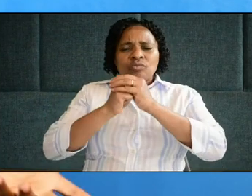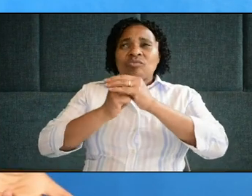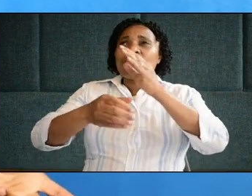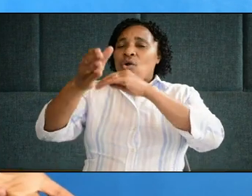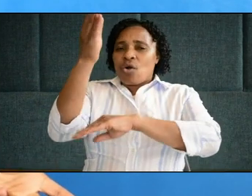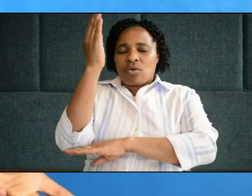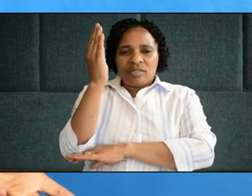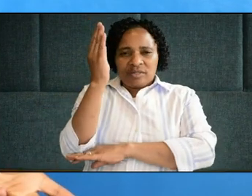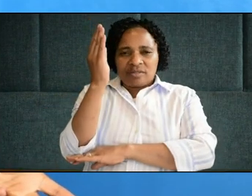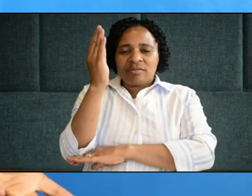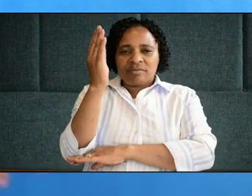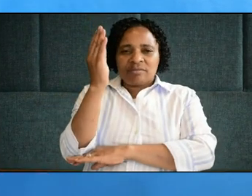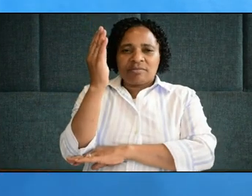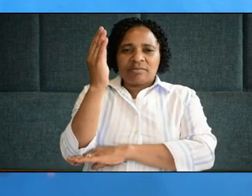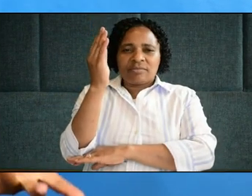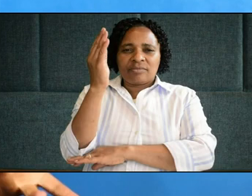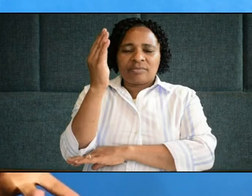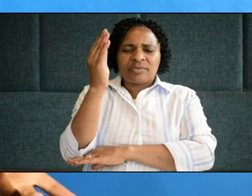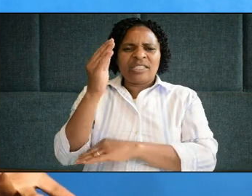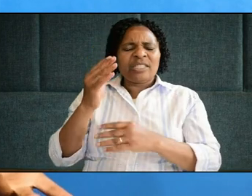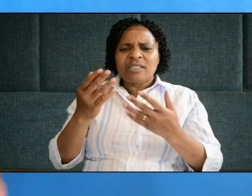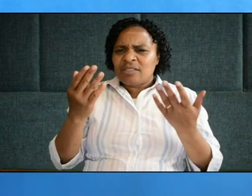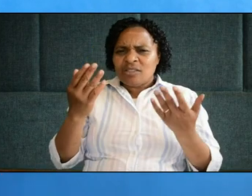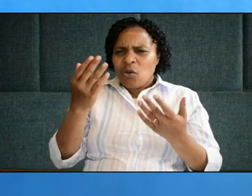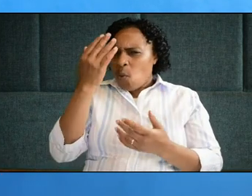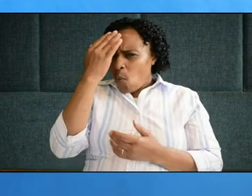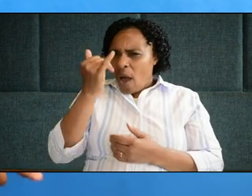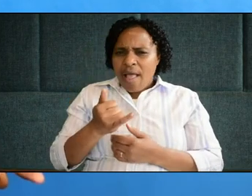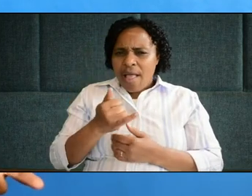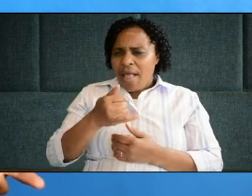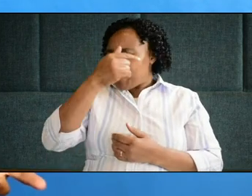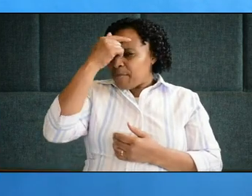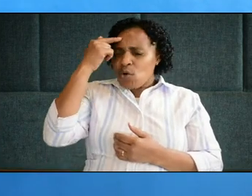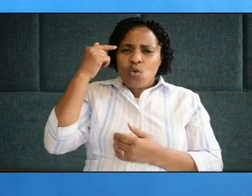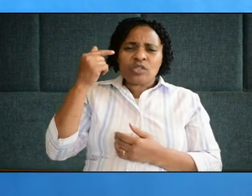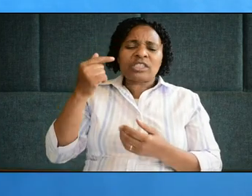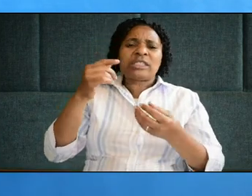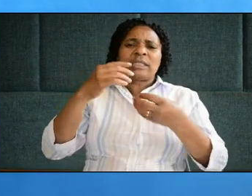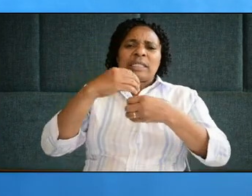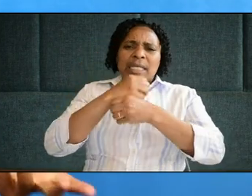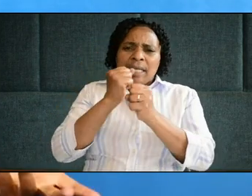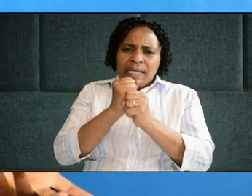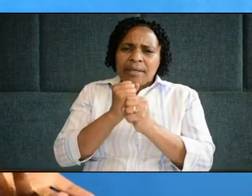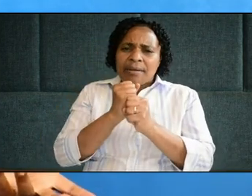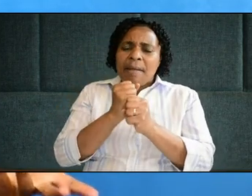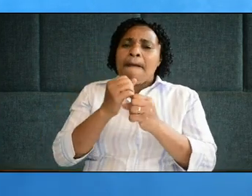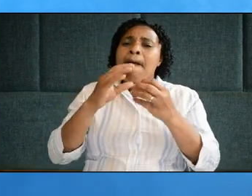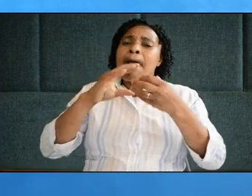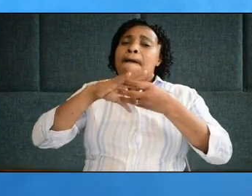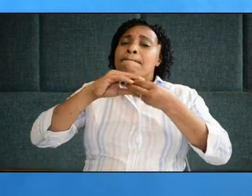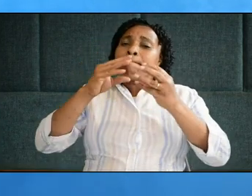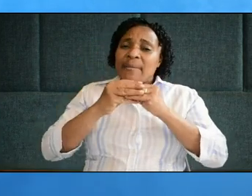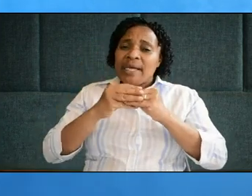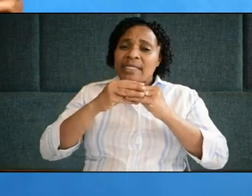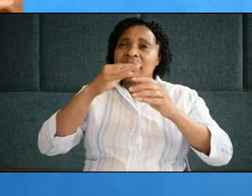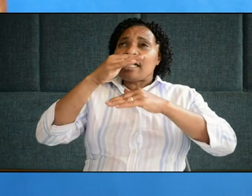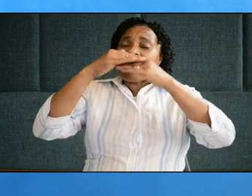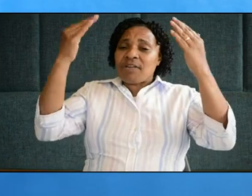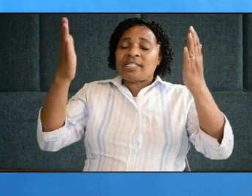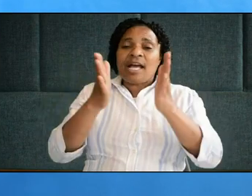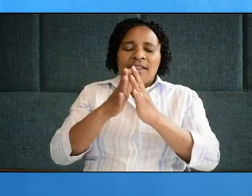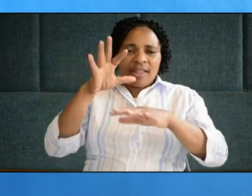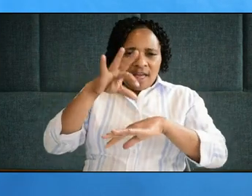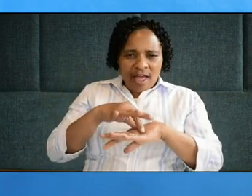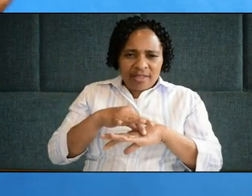God. Why? For he is the creator. He made the heavens and the earth. In other